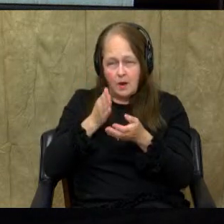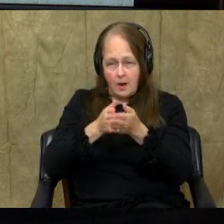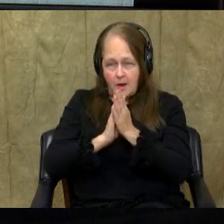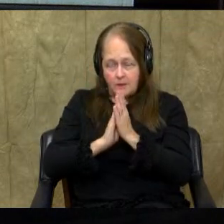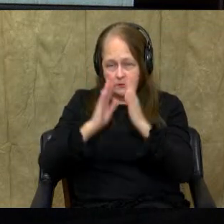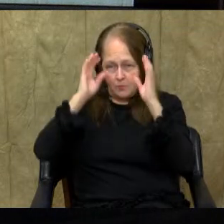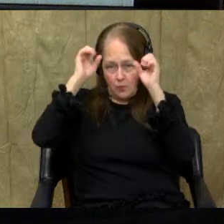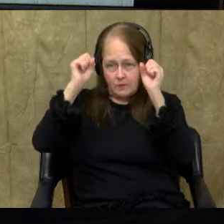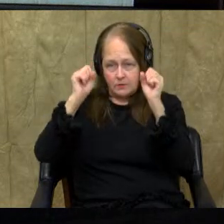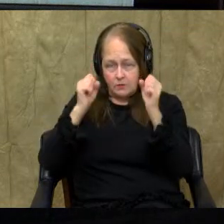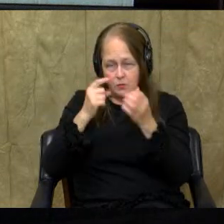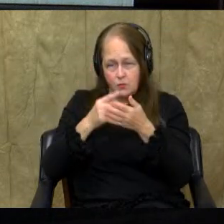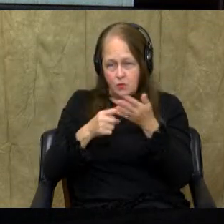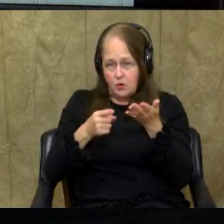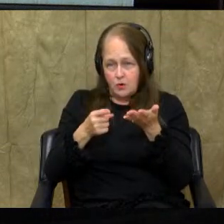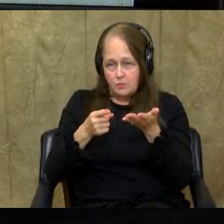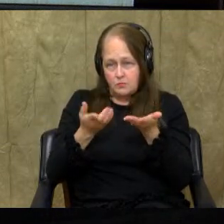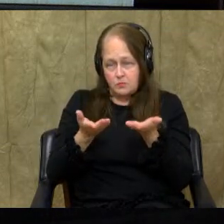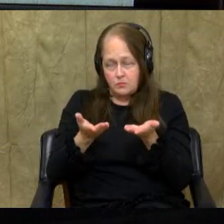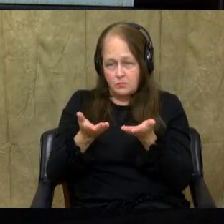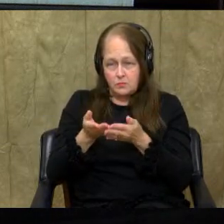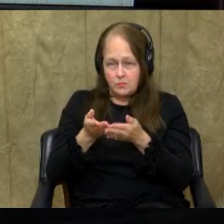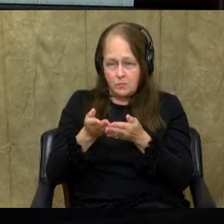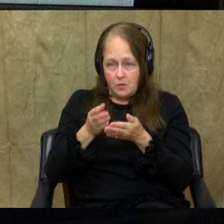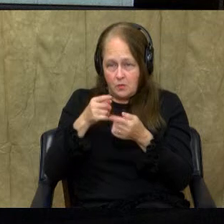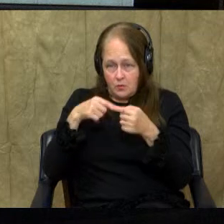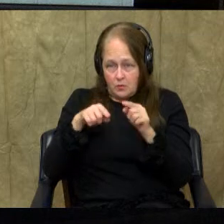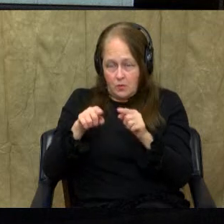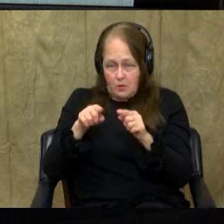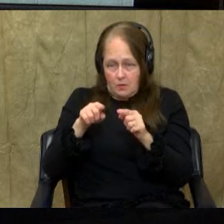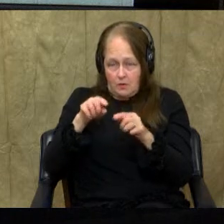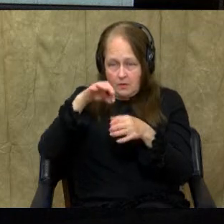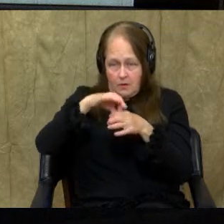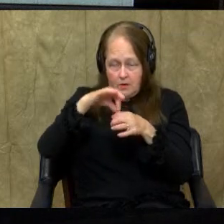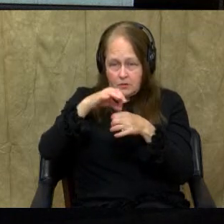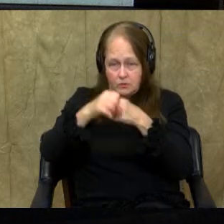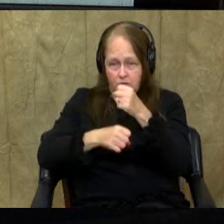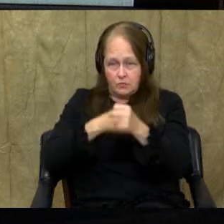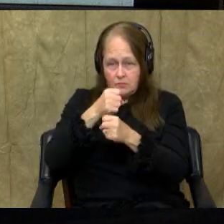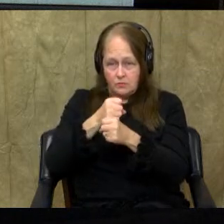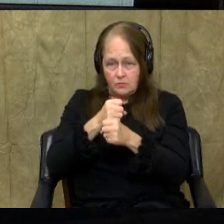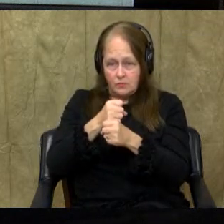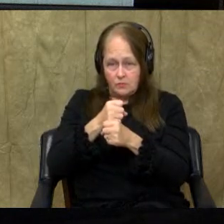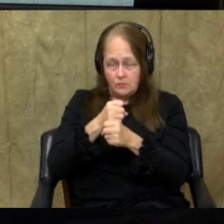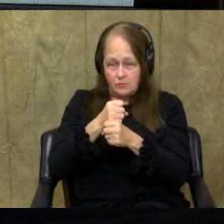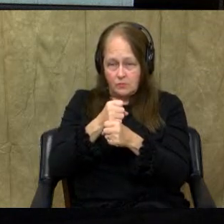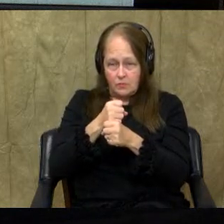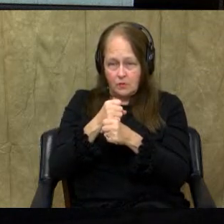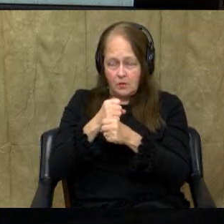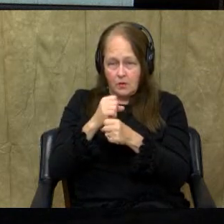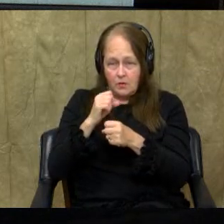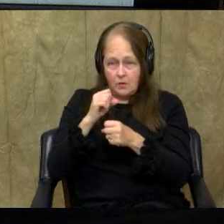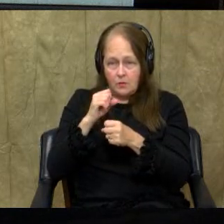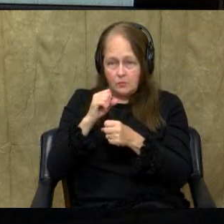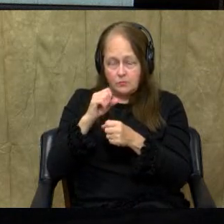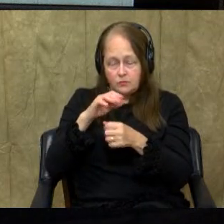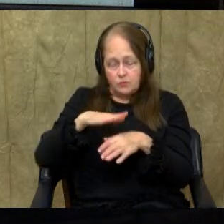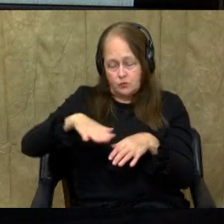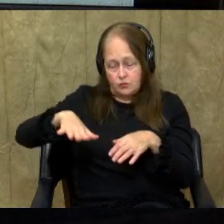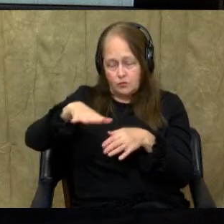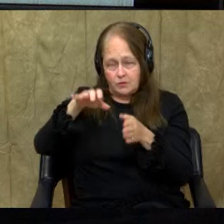it. So do whatever it is that you feel like you need to do. If you just have some paper and you want to jot down some notes, that's